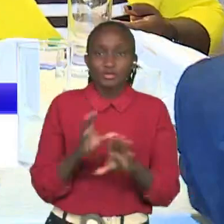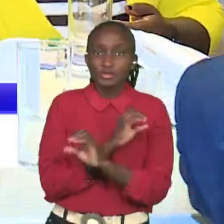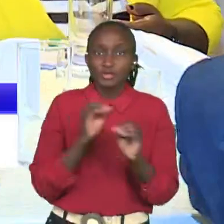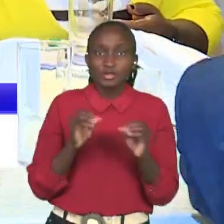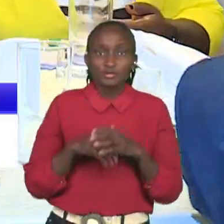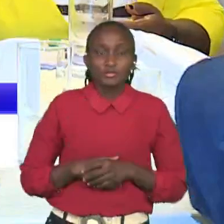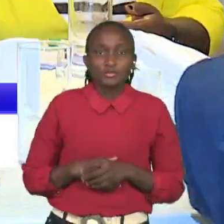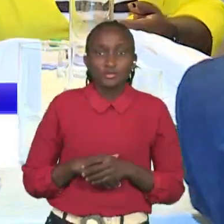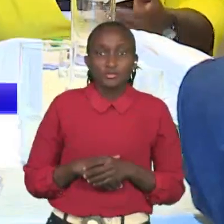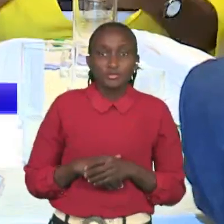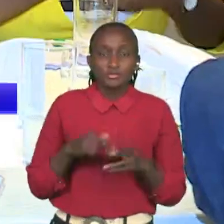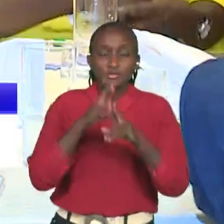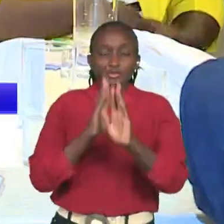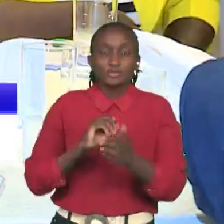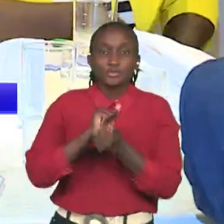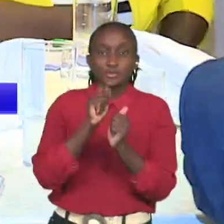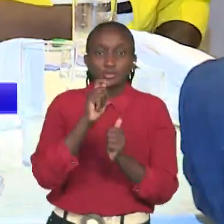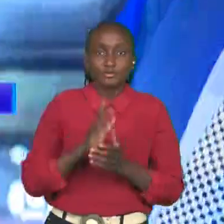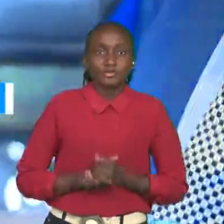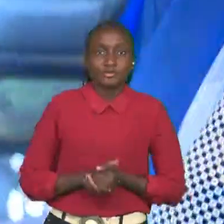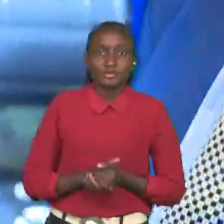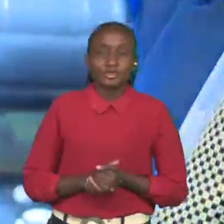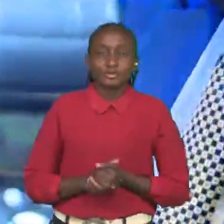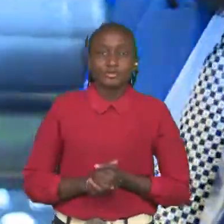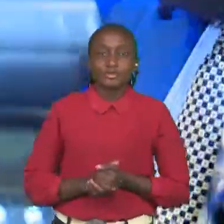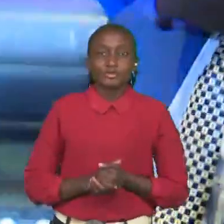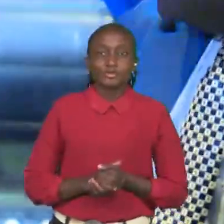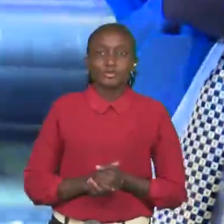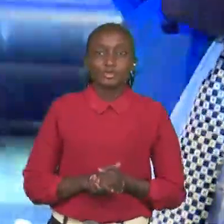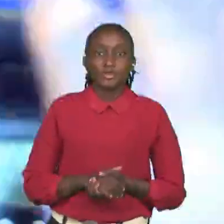of thugs. Violet Kwamboka, Switch TV.